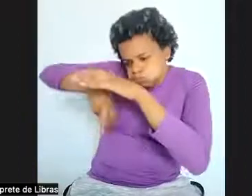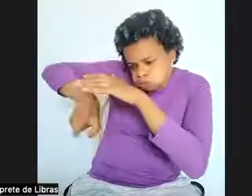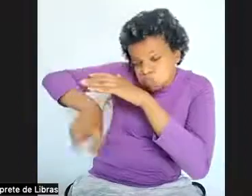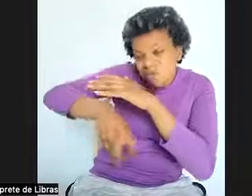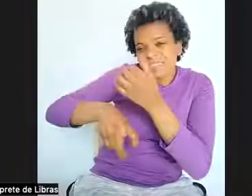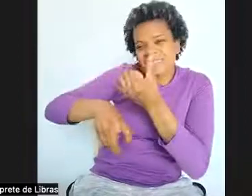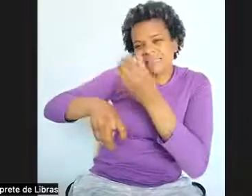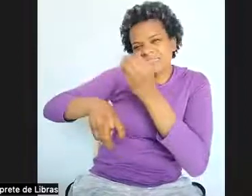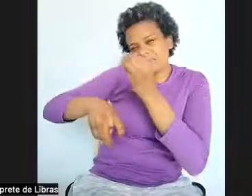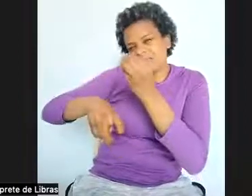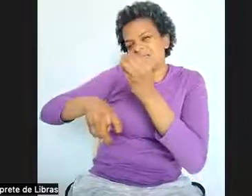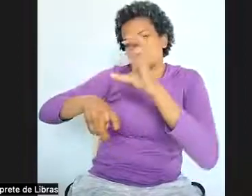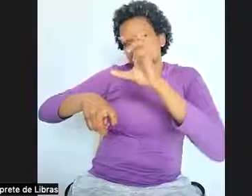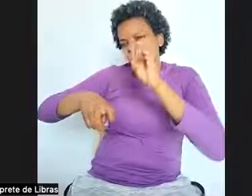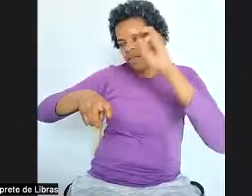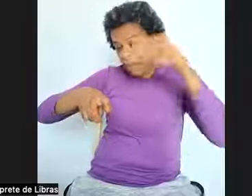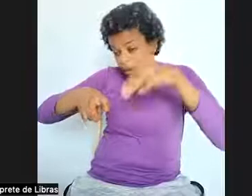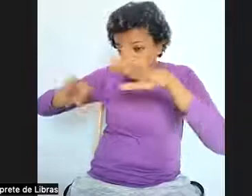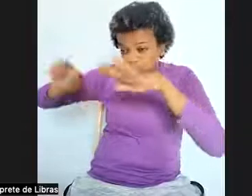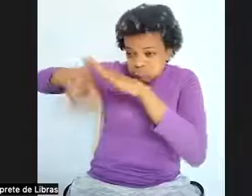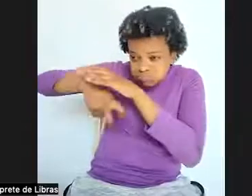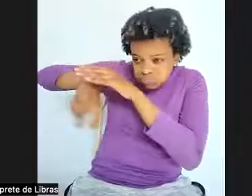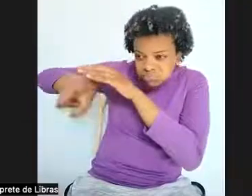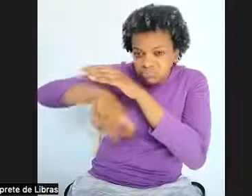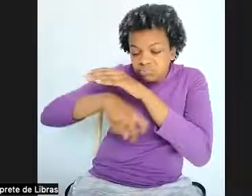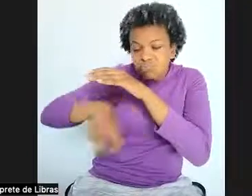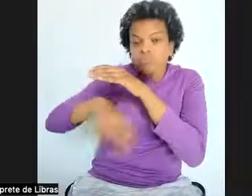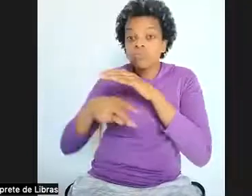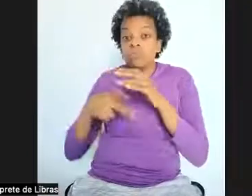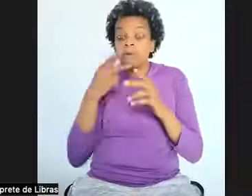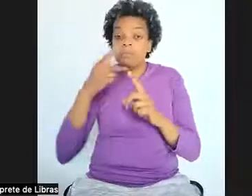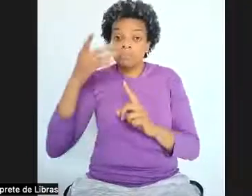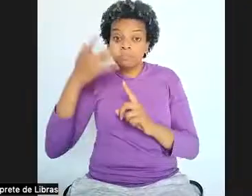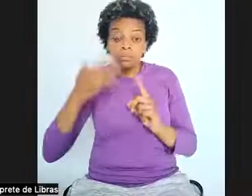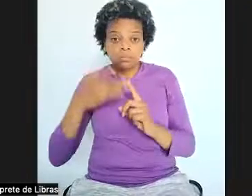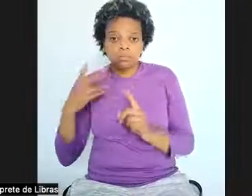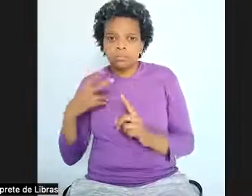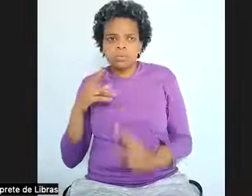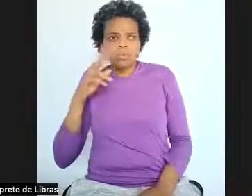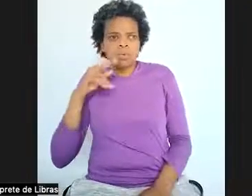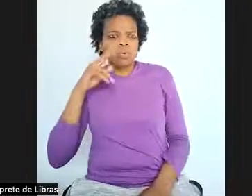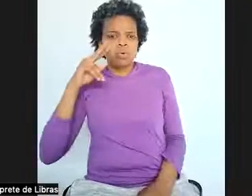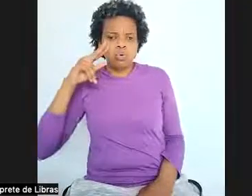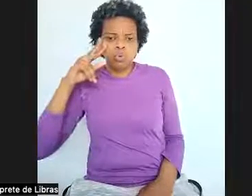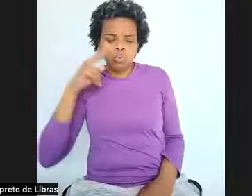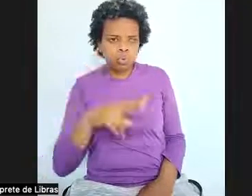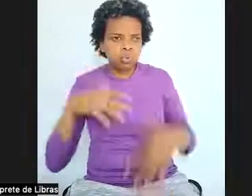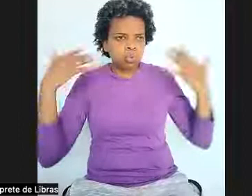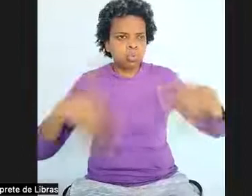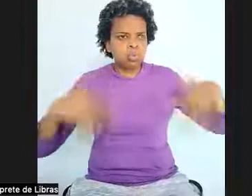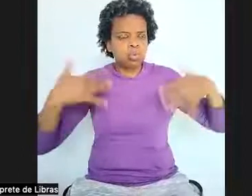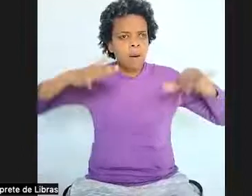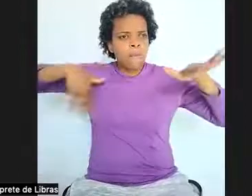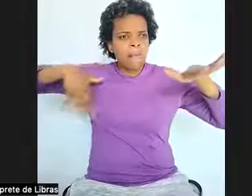It's a little bit deep, so people had to scuba dive 60 meters, and they reported